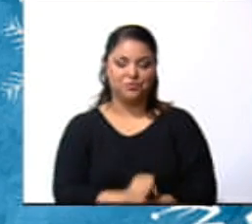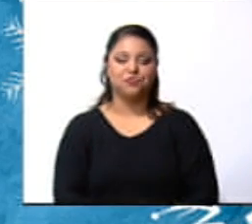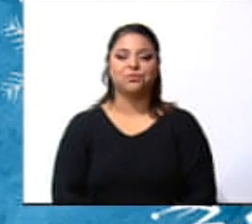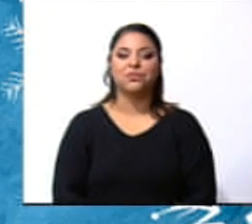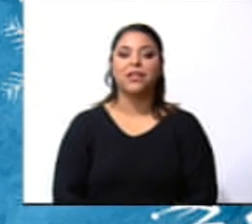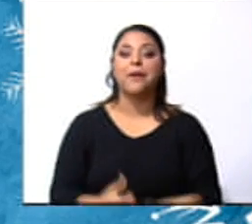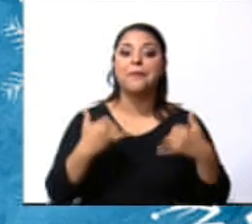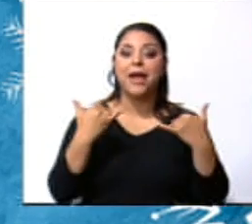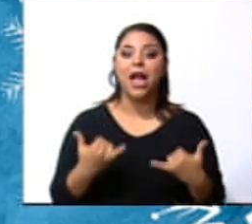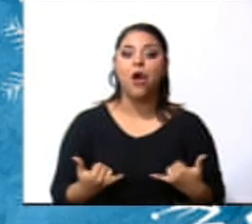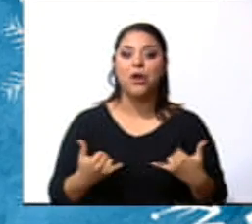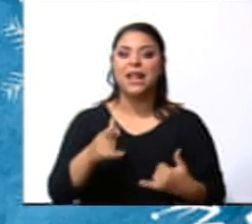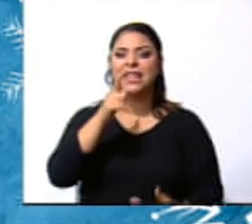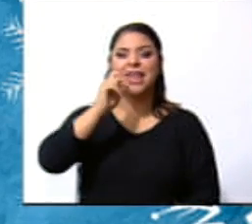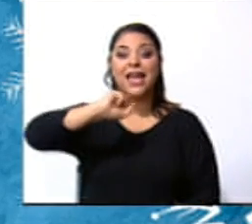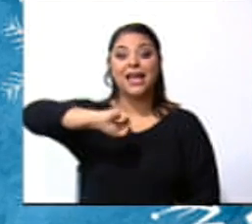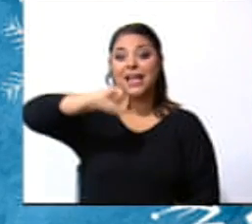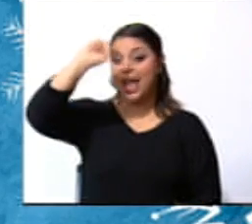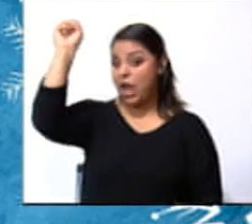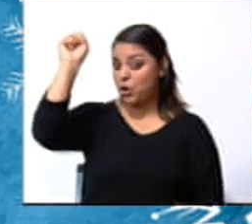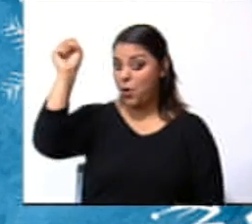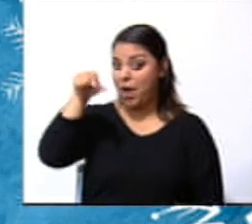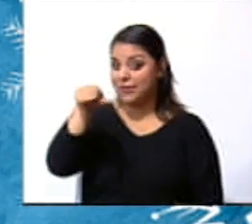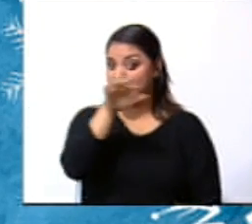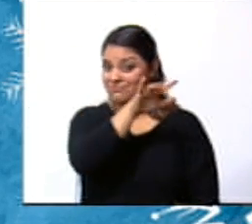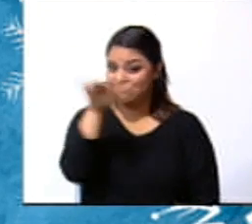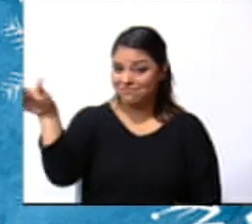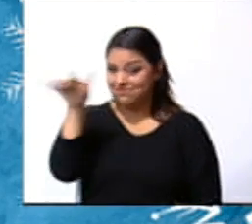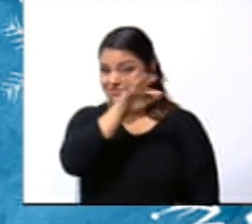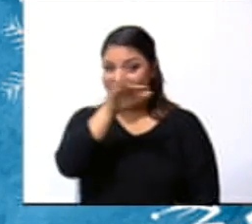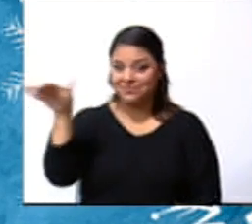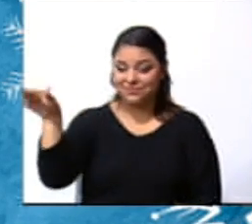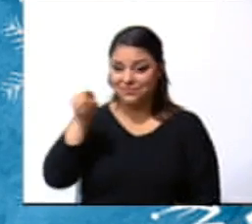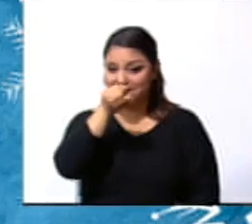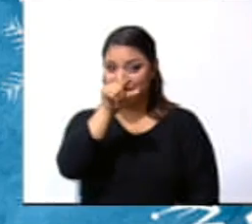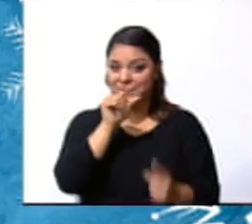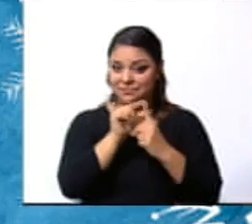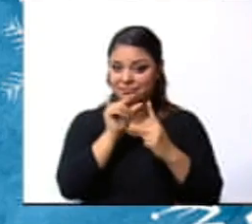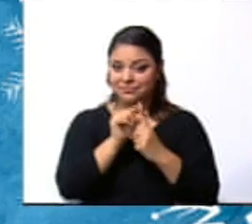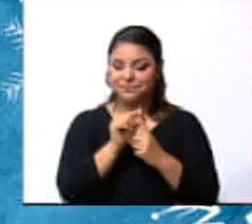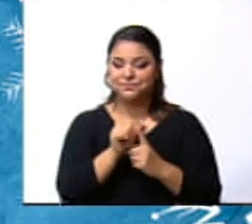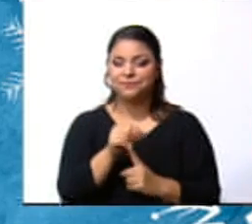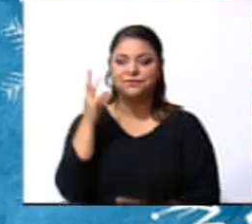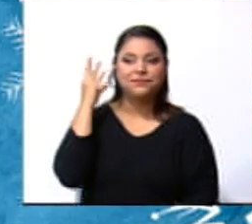Now, who is the winner of this spelling bee contest? Let's see.